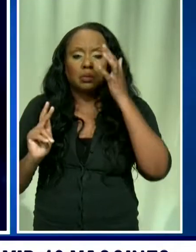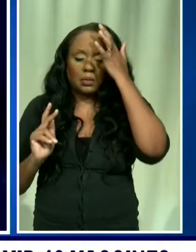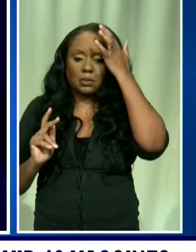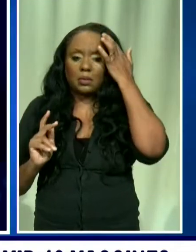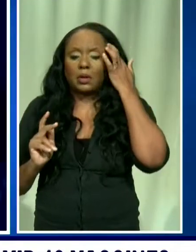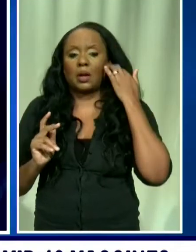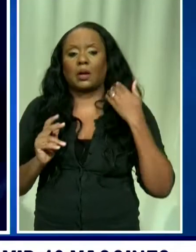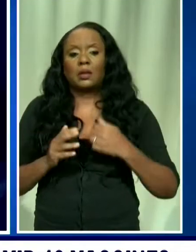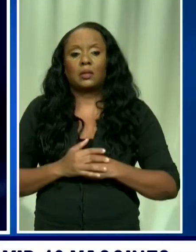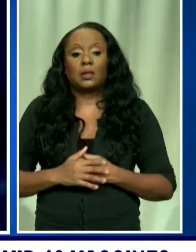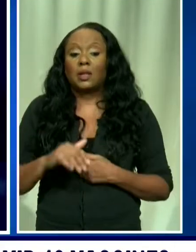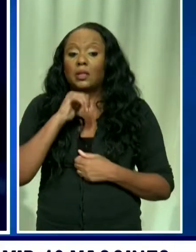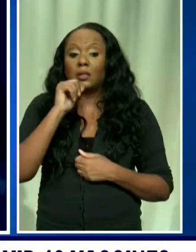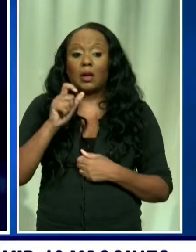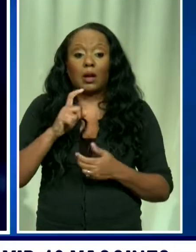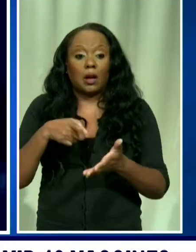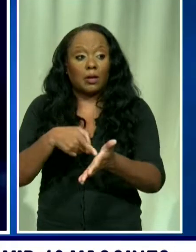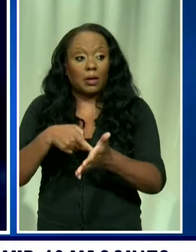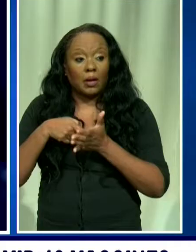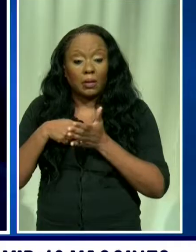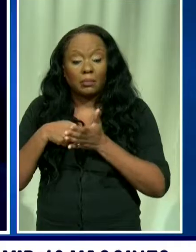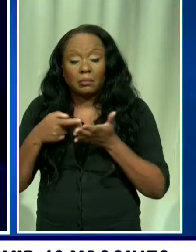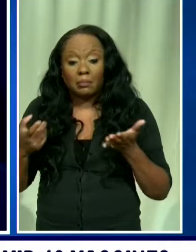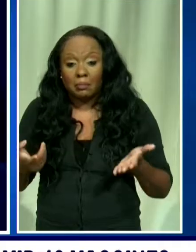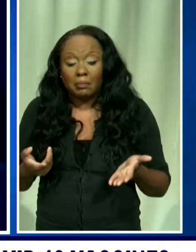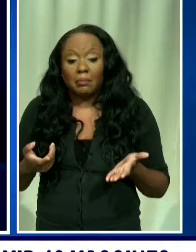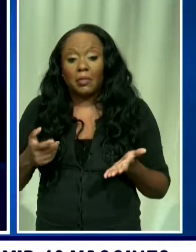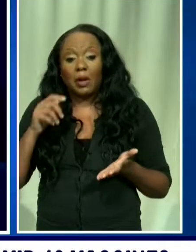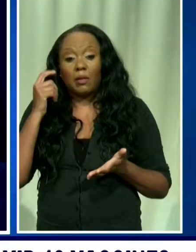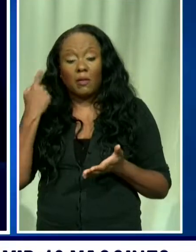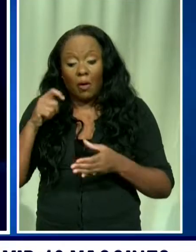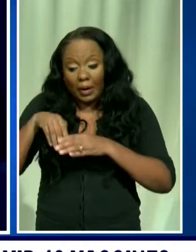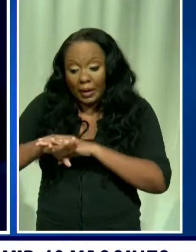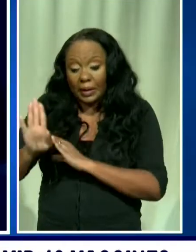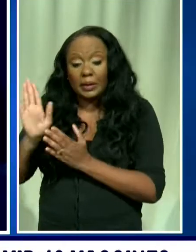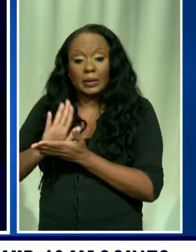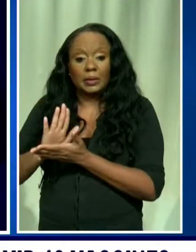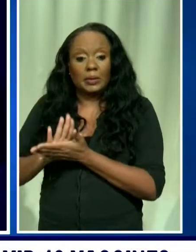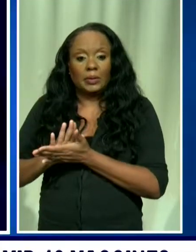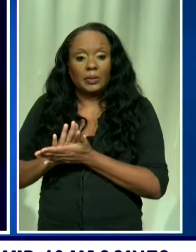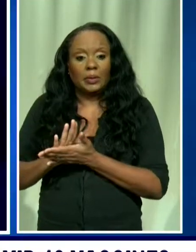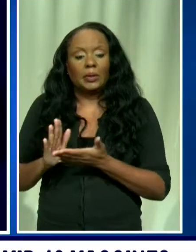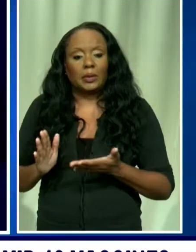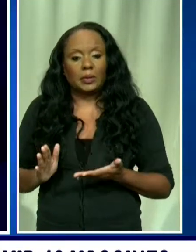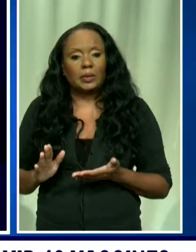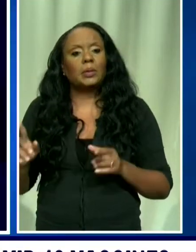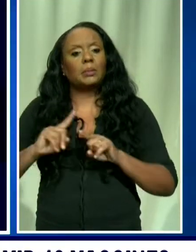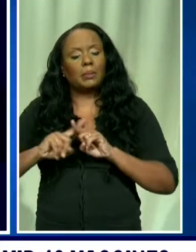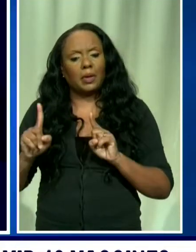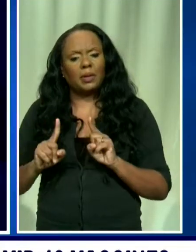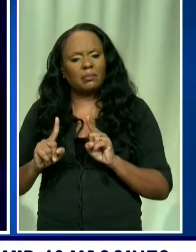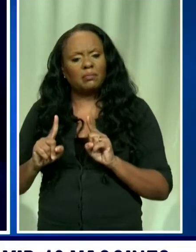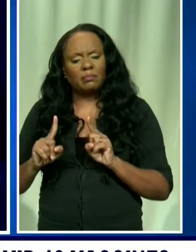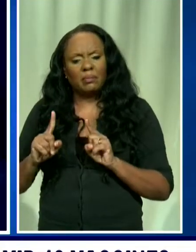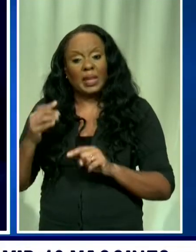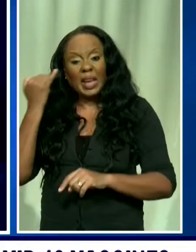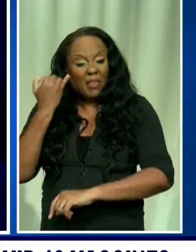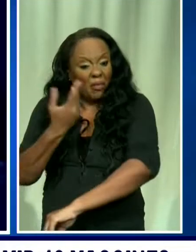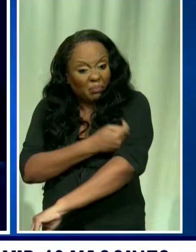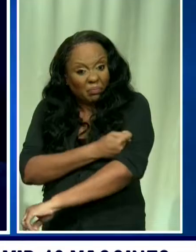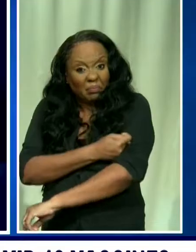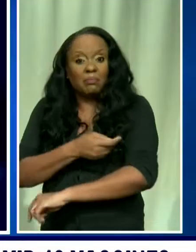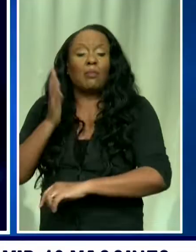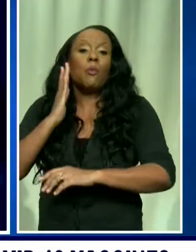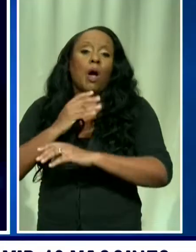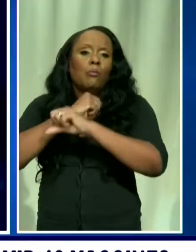under any circumstances, but as I've always said, it adds an added level of protection. As we move